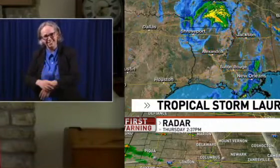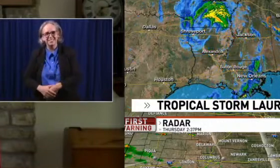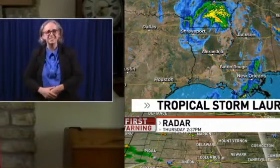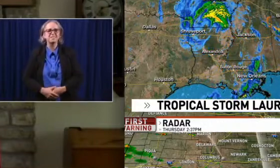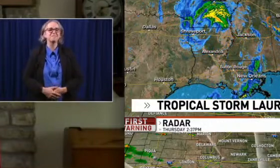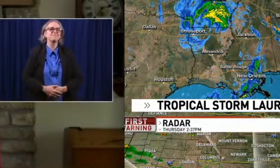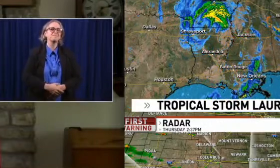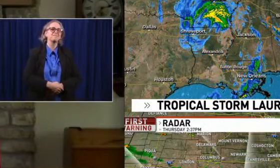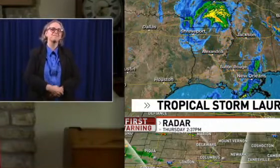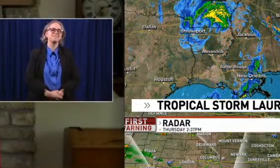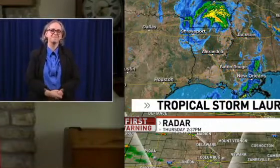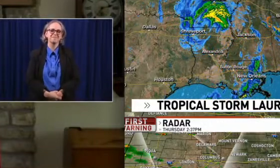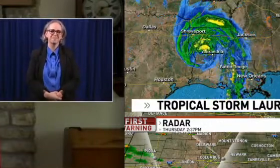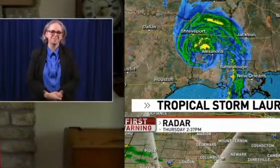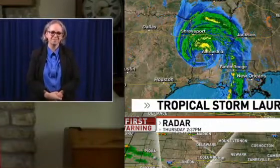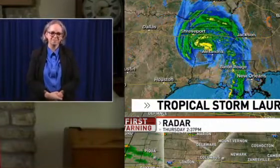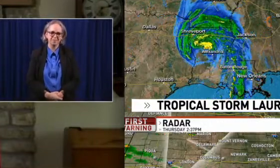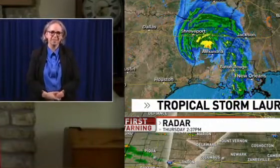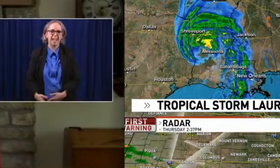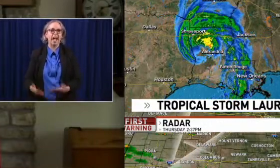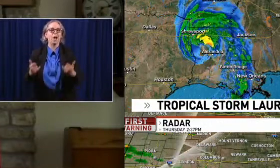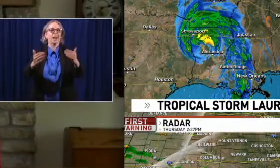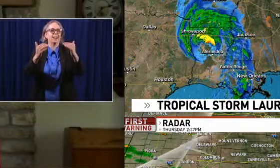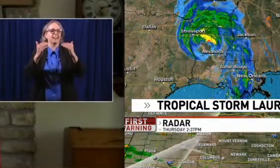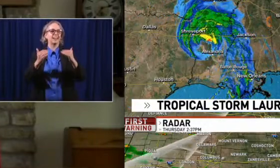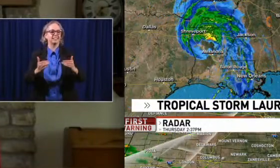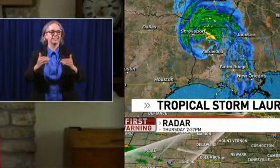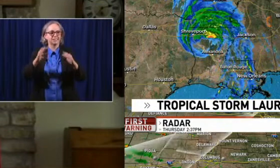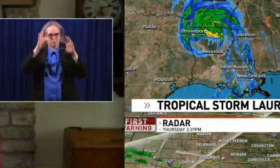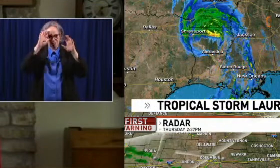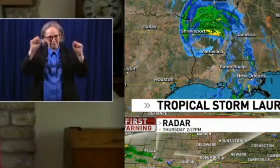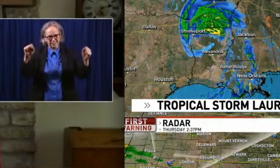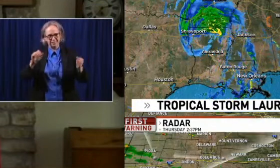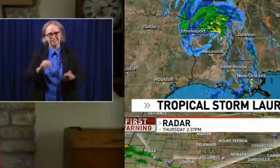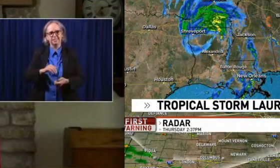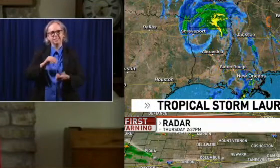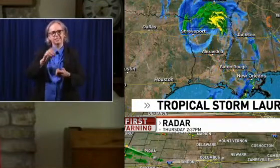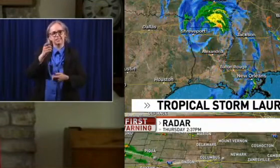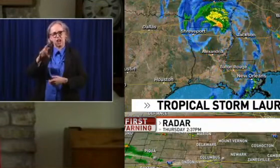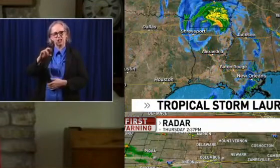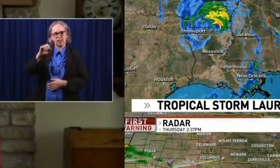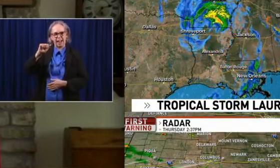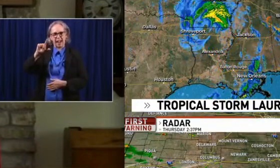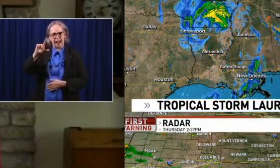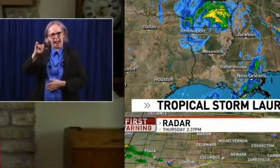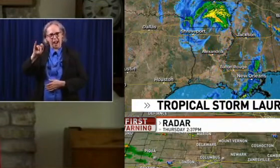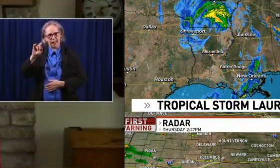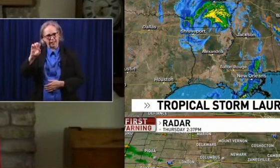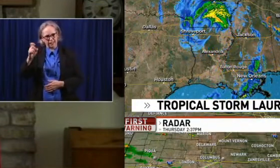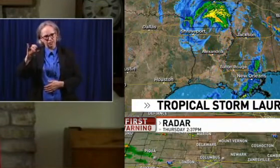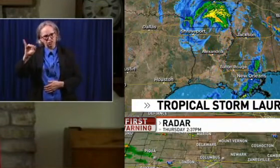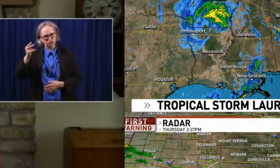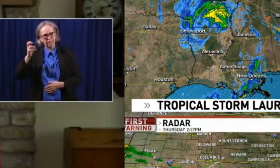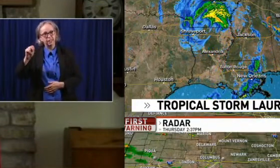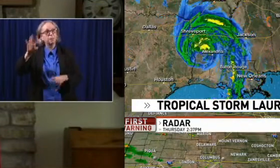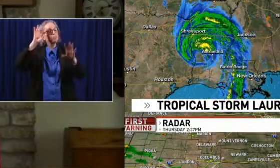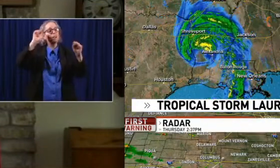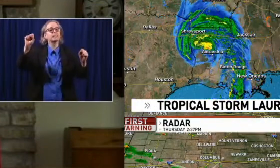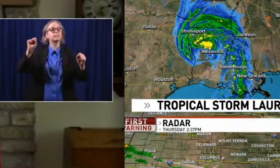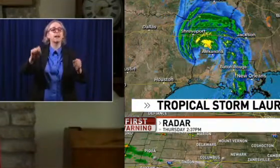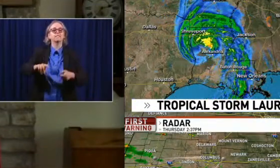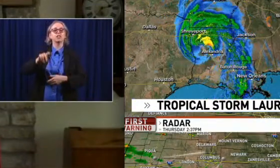you. Let me now turn to Dr. Alex Johnson, the president of Cuyahoga Community College, Tri-C in